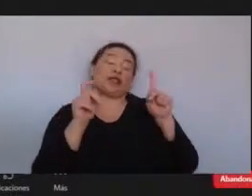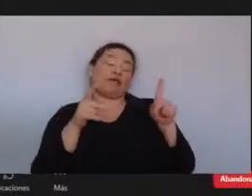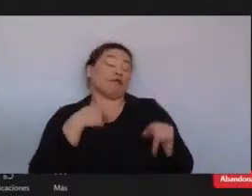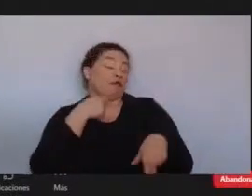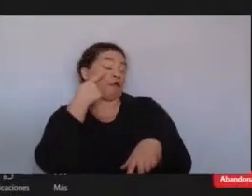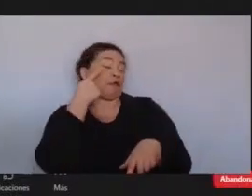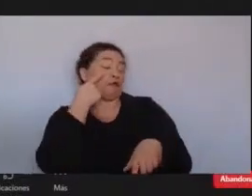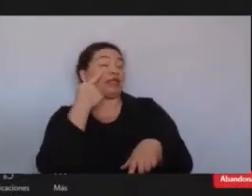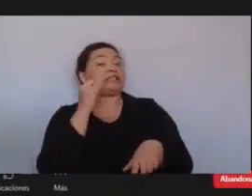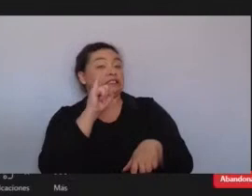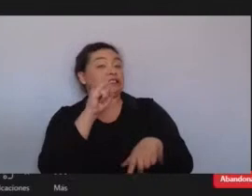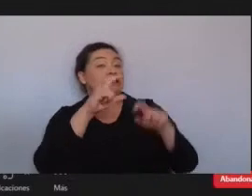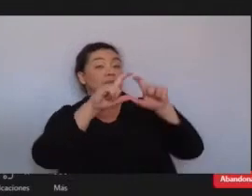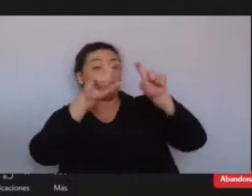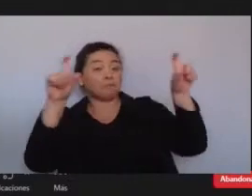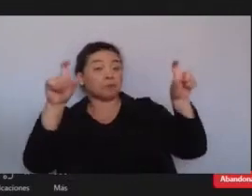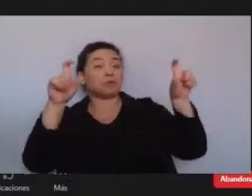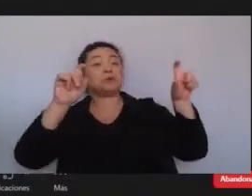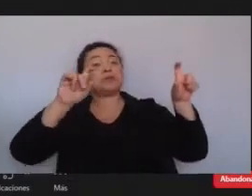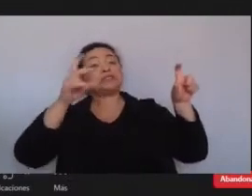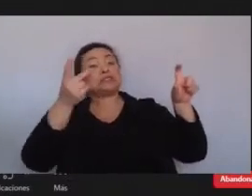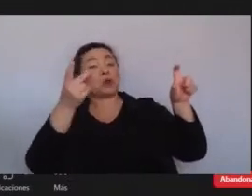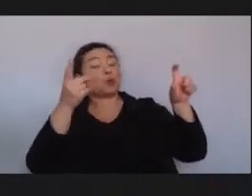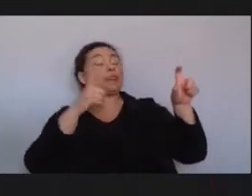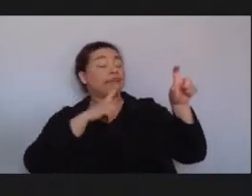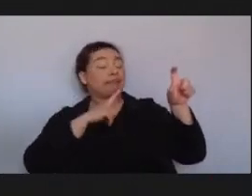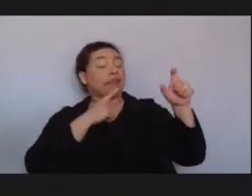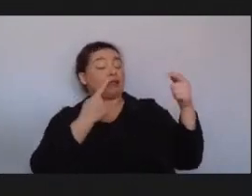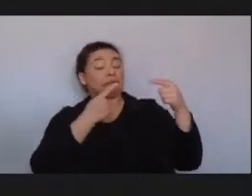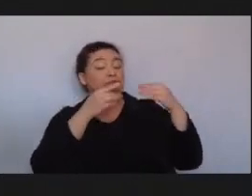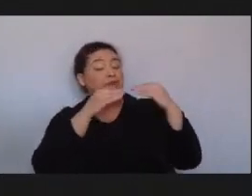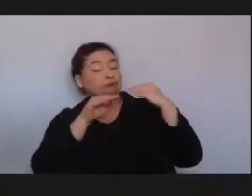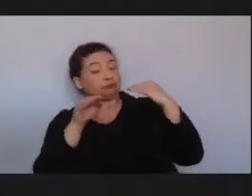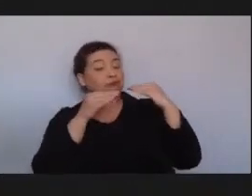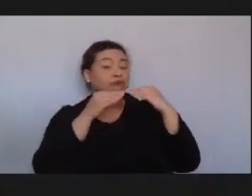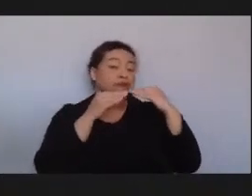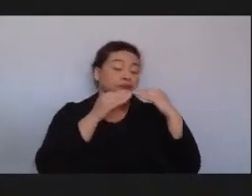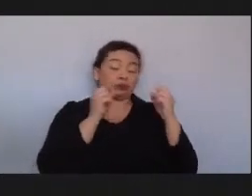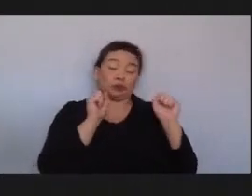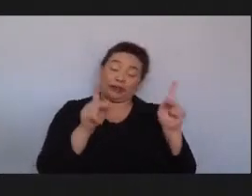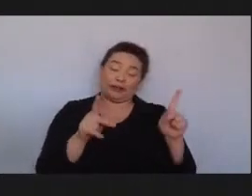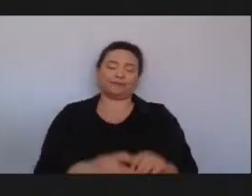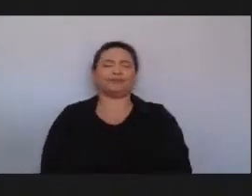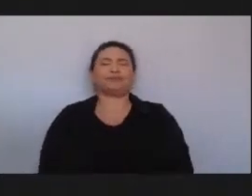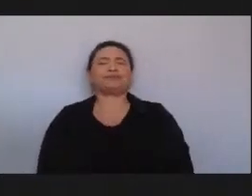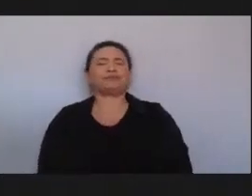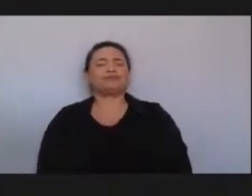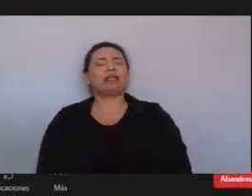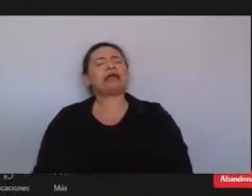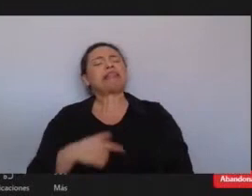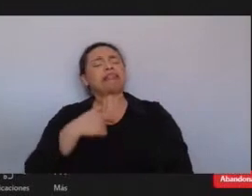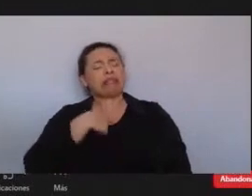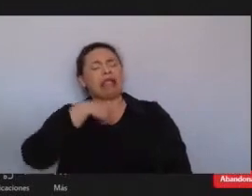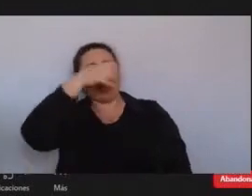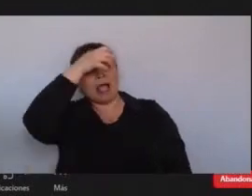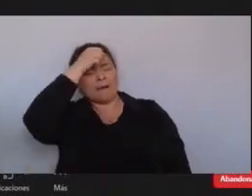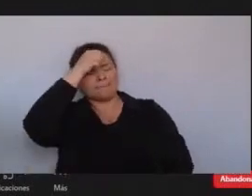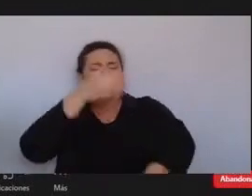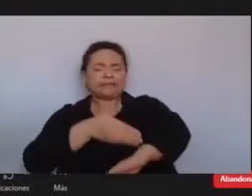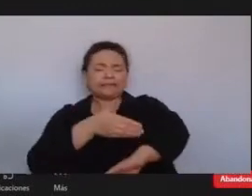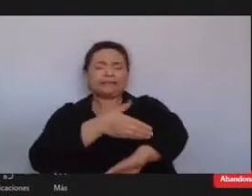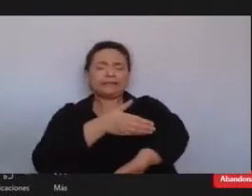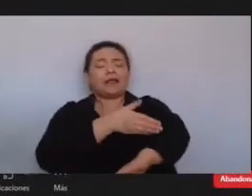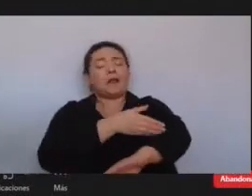working alone and working with others. Opportunities for professional development can occur anywhere and at any time. While you're